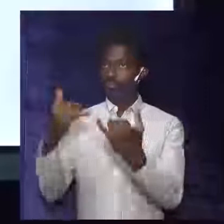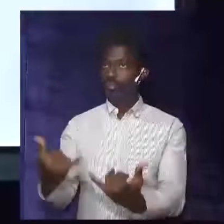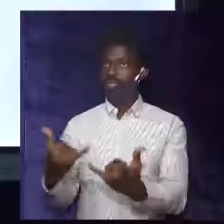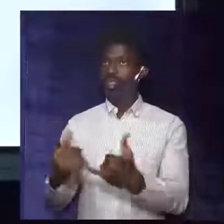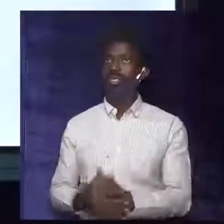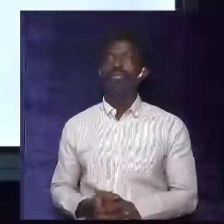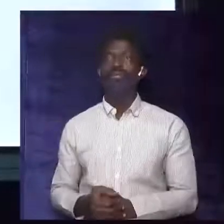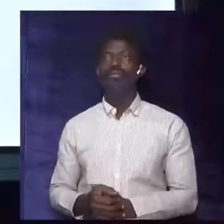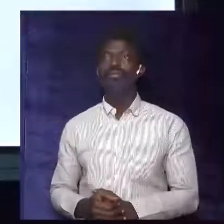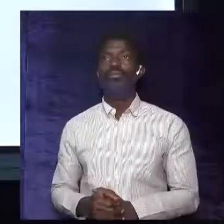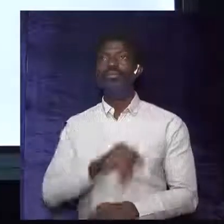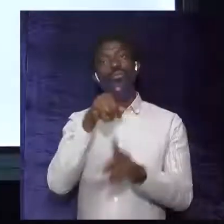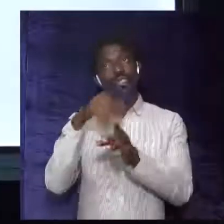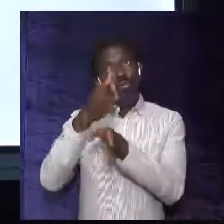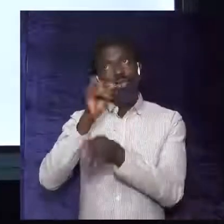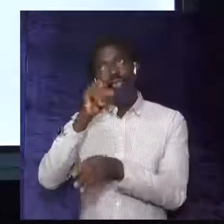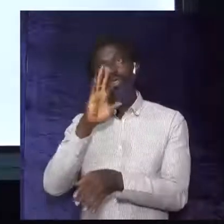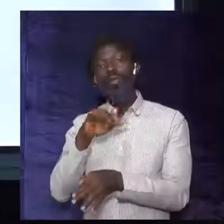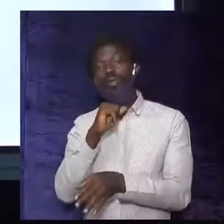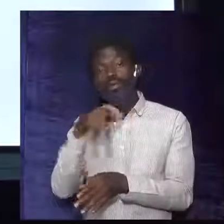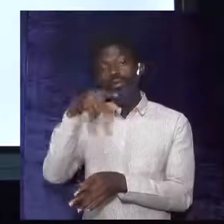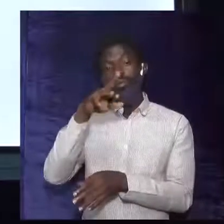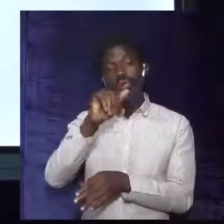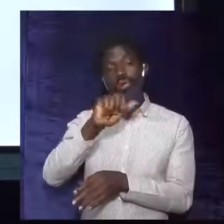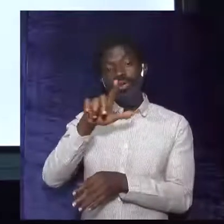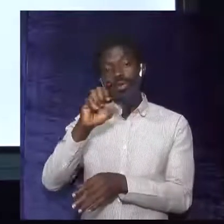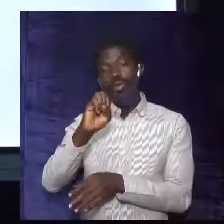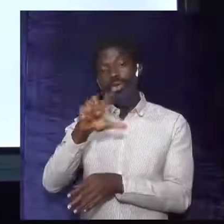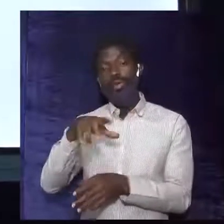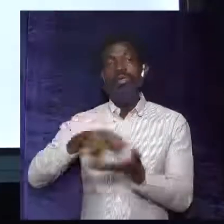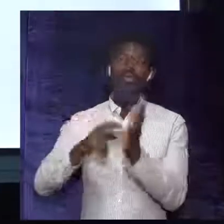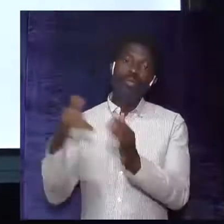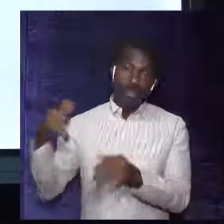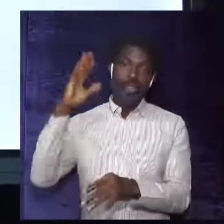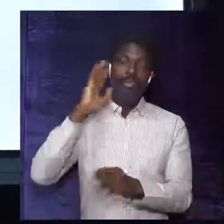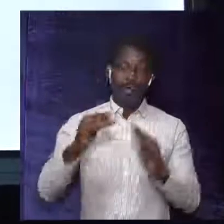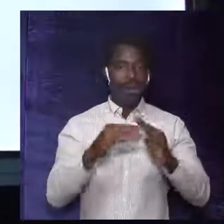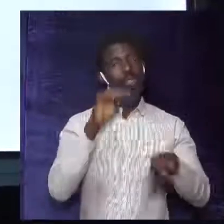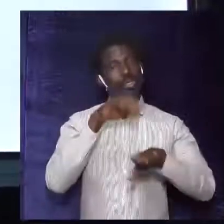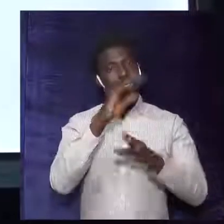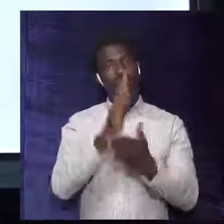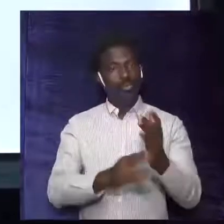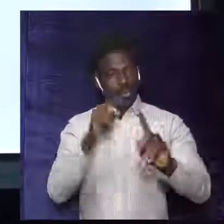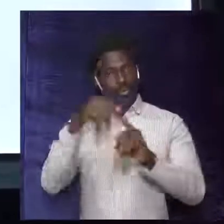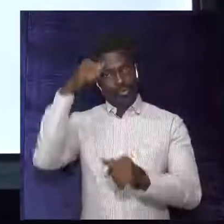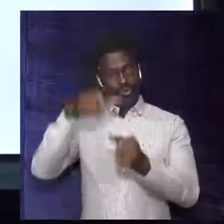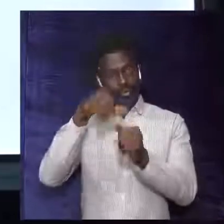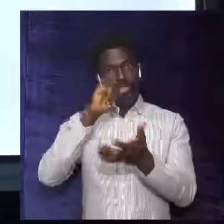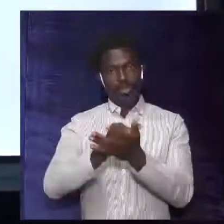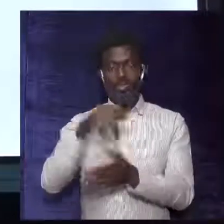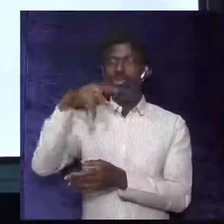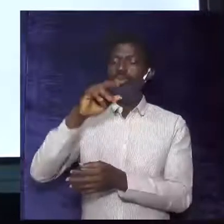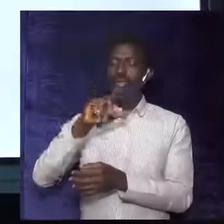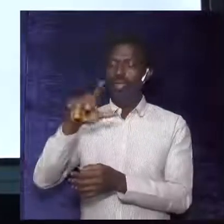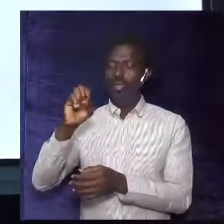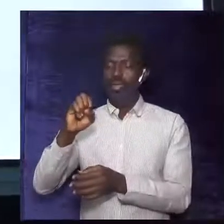Now, when lines are not parallel, it means they will meet at some point, because remember that